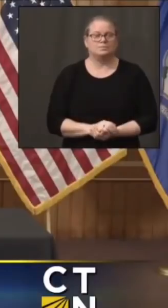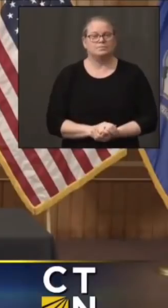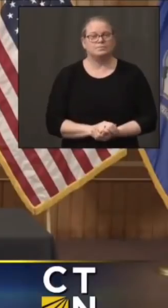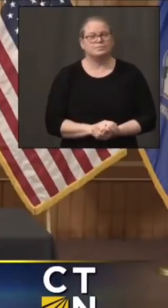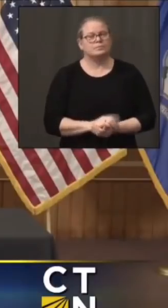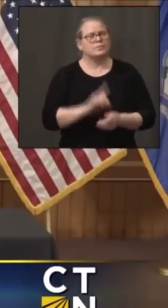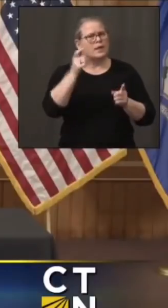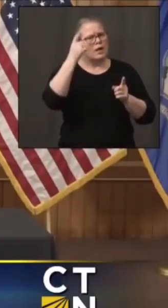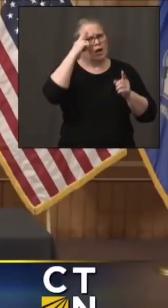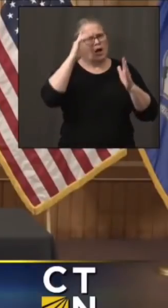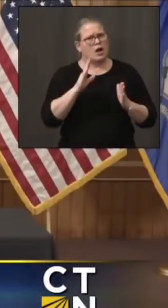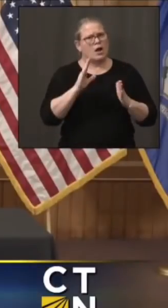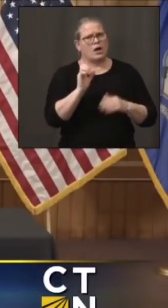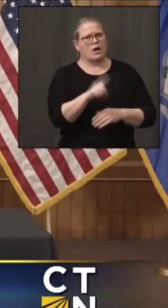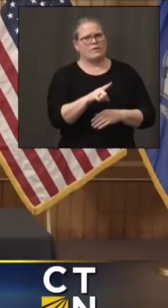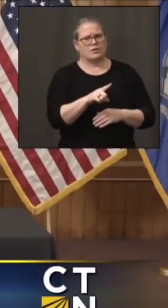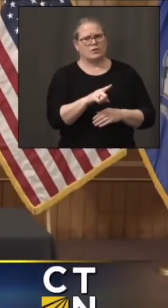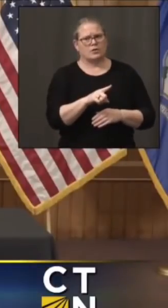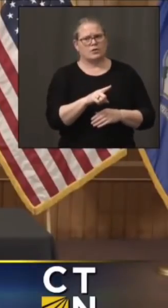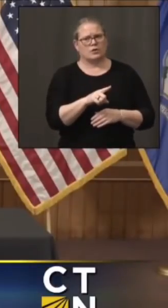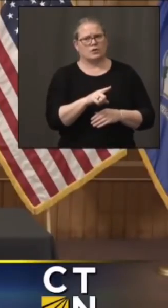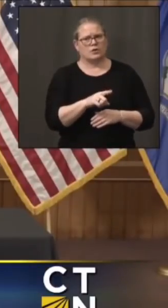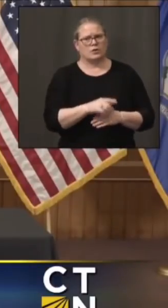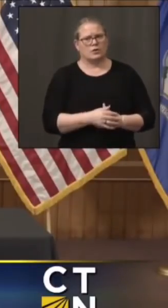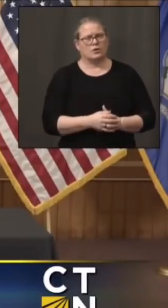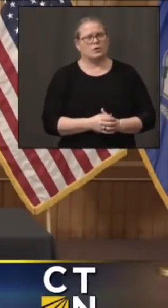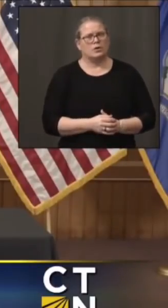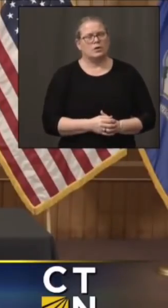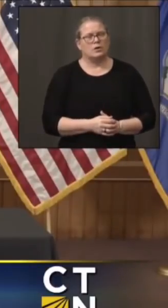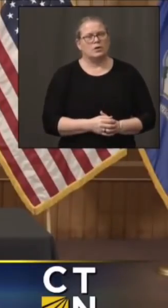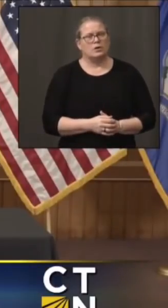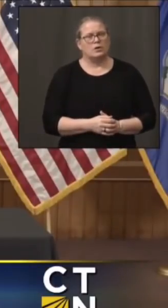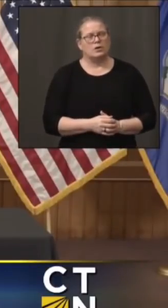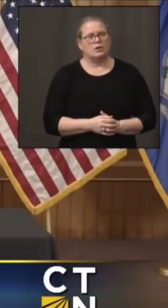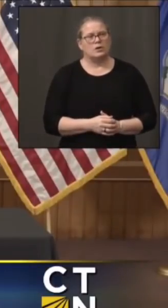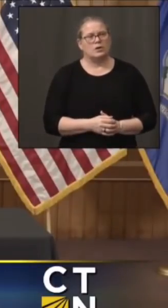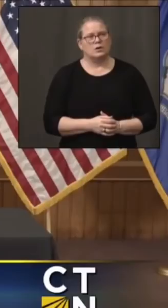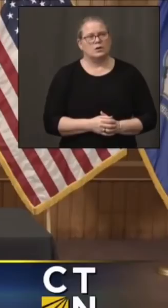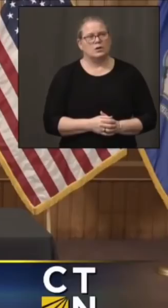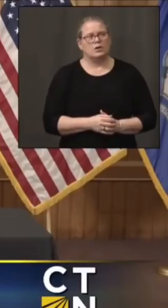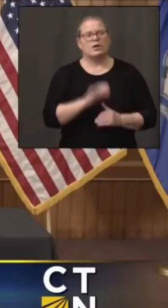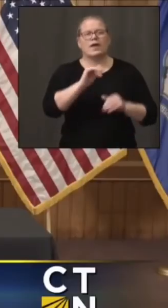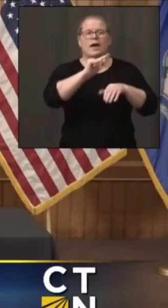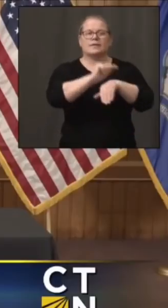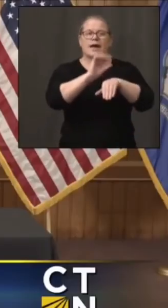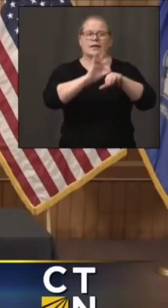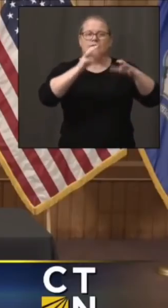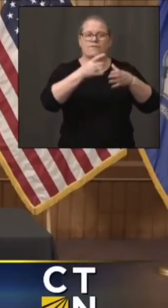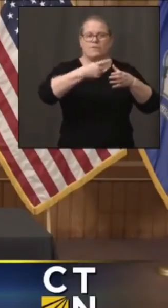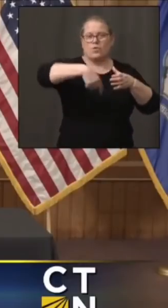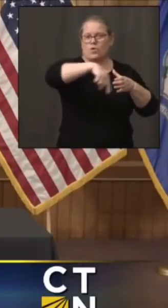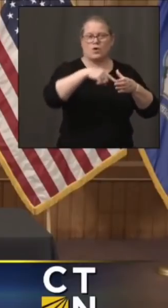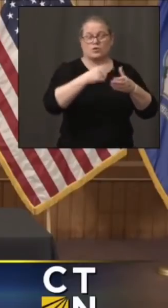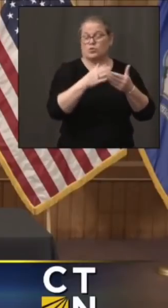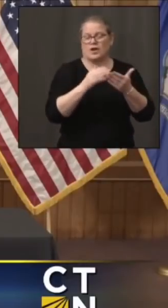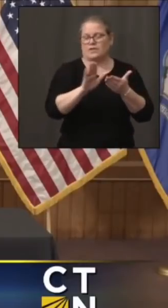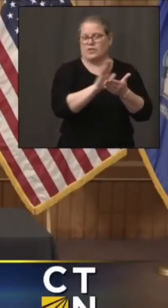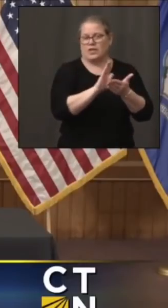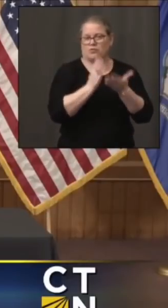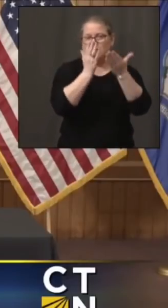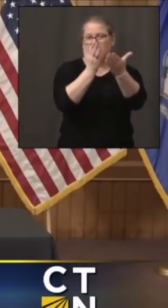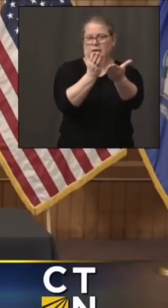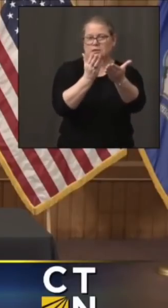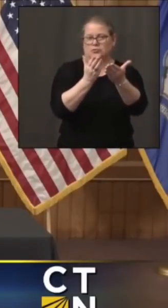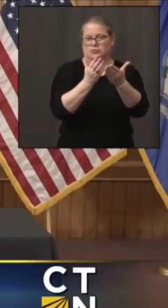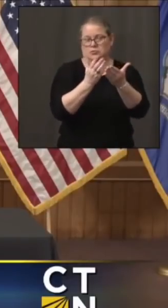advisory group is just that, advisory. So this allocation subcommittee can come up with whatever recommendations they're going to come up with, but you're the one